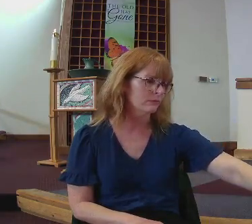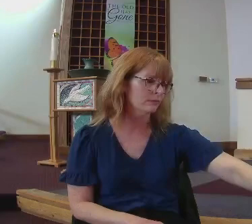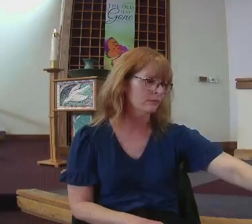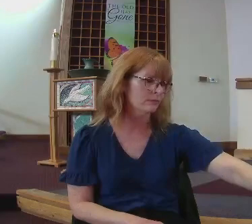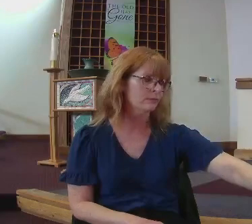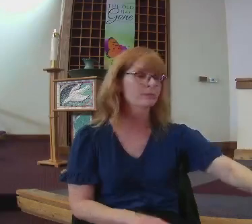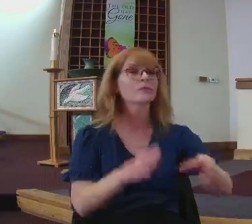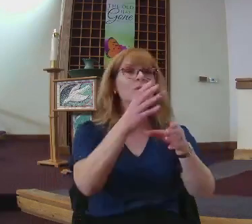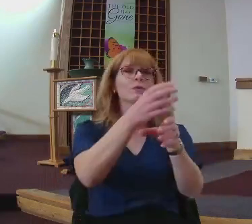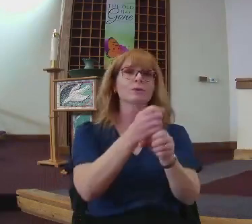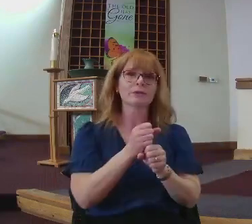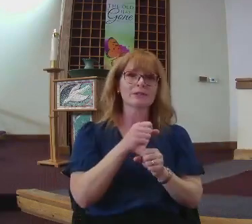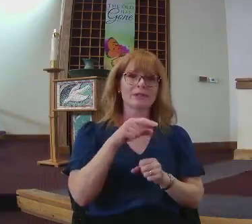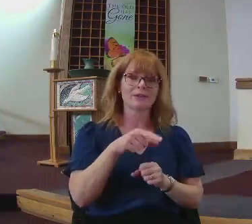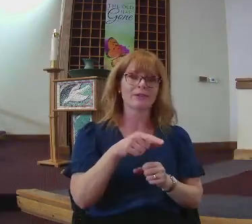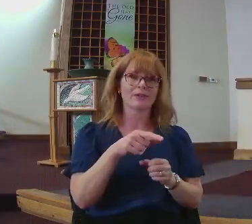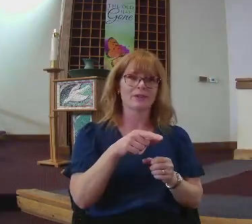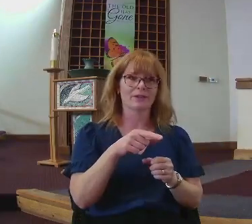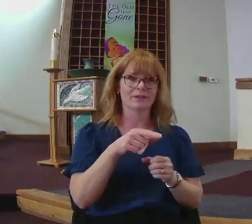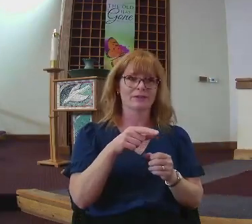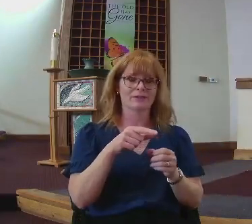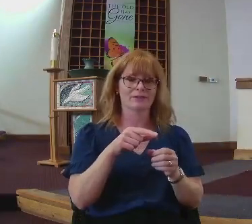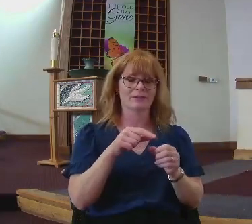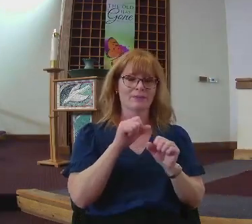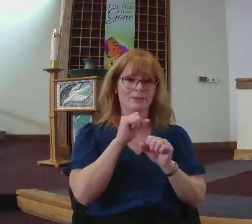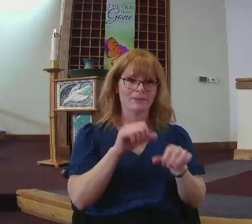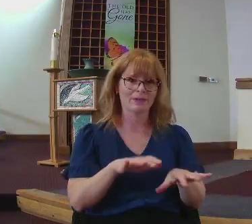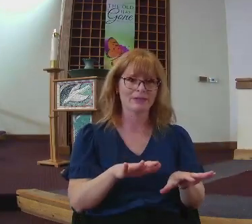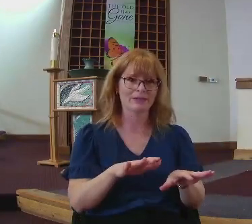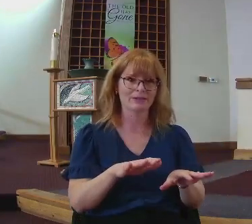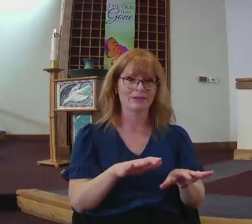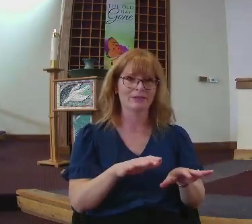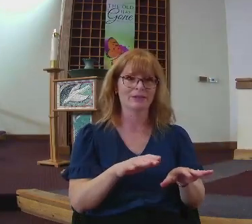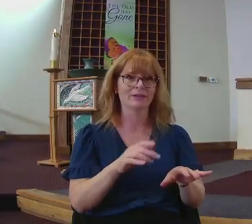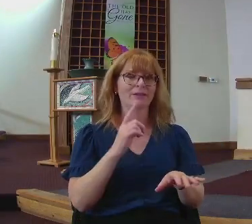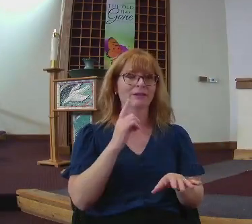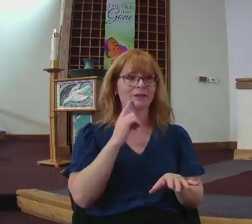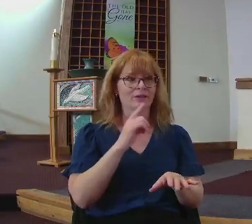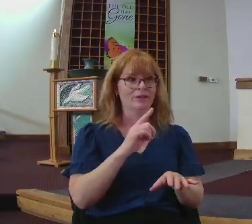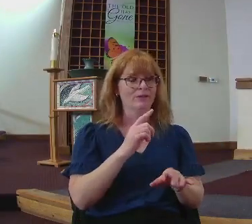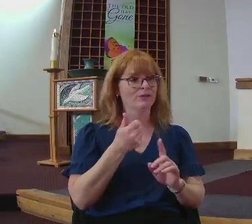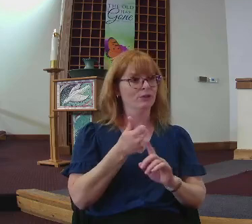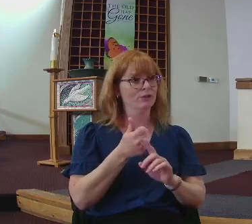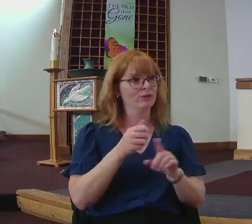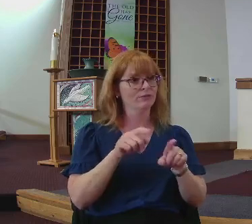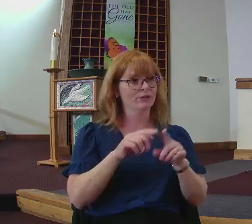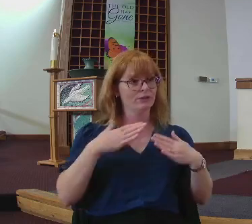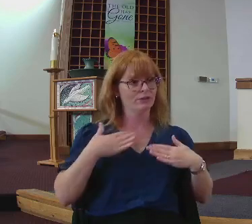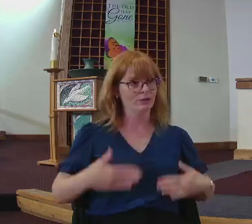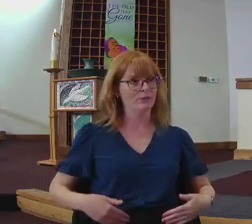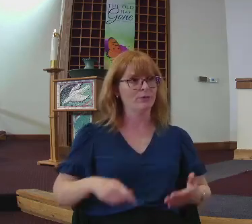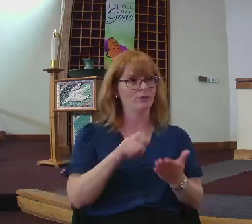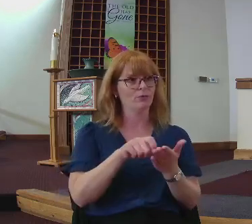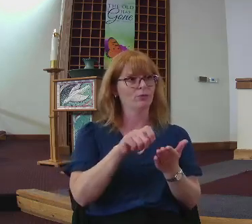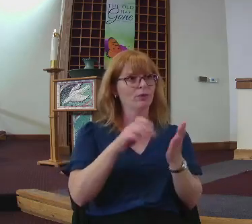Receive this blessing for being human, written by Kate Bowler.